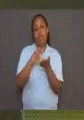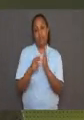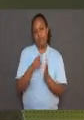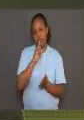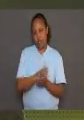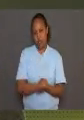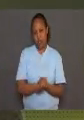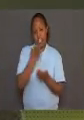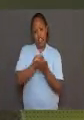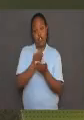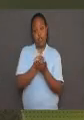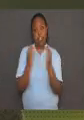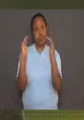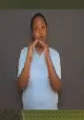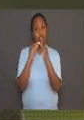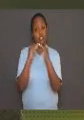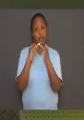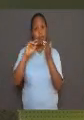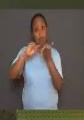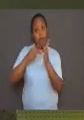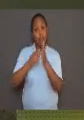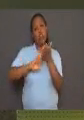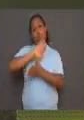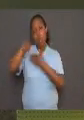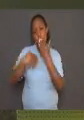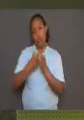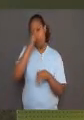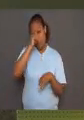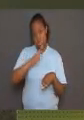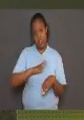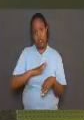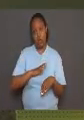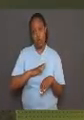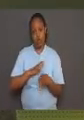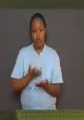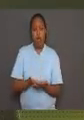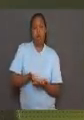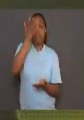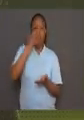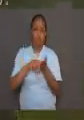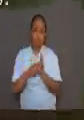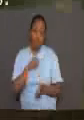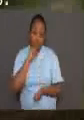Economic equality does not mean that all people will become rich.